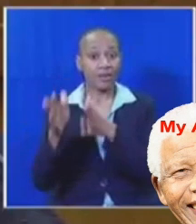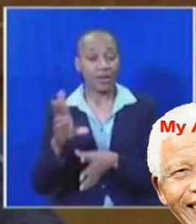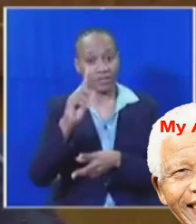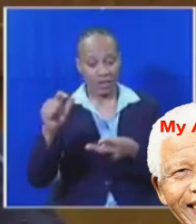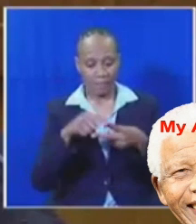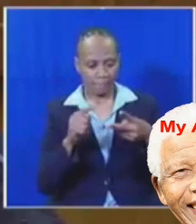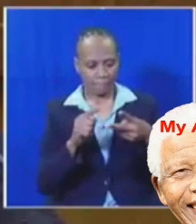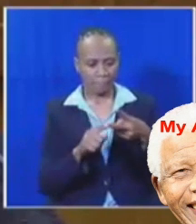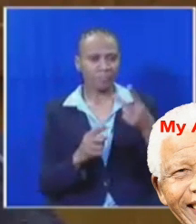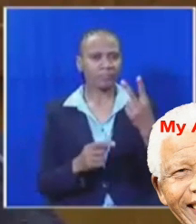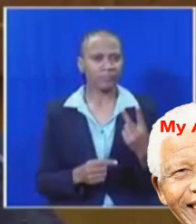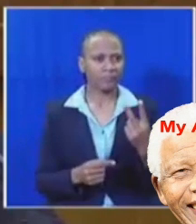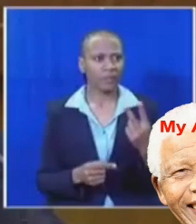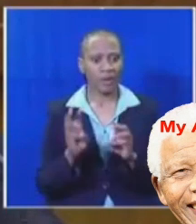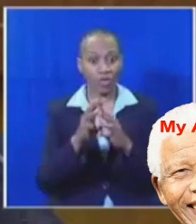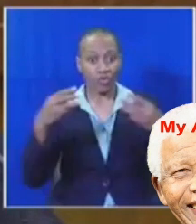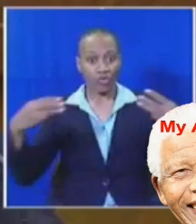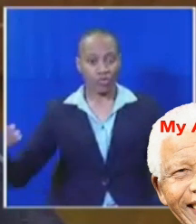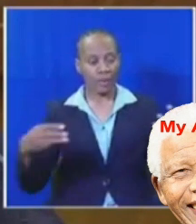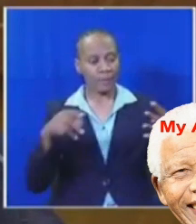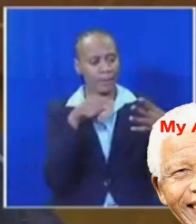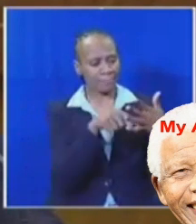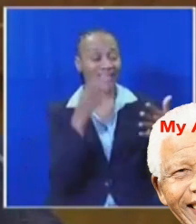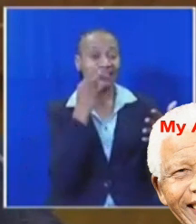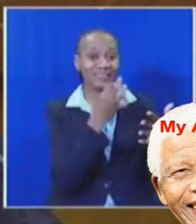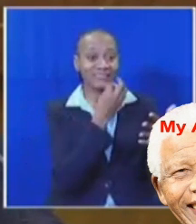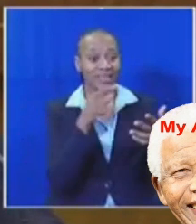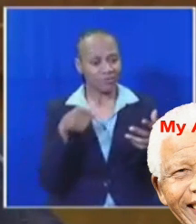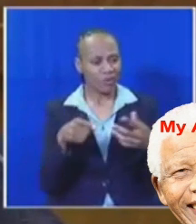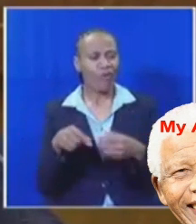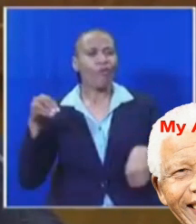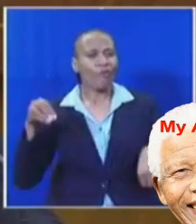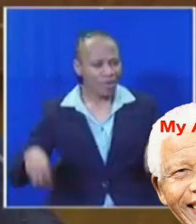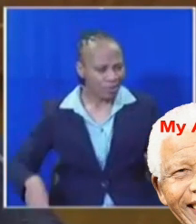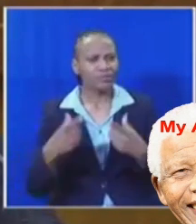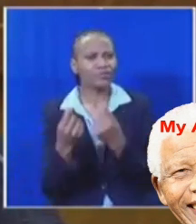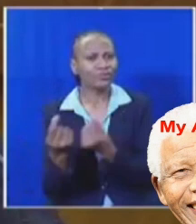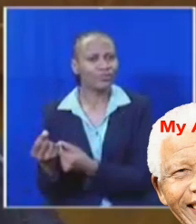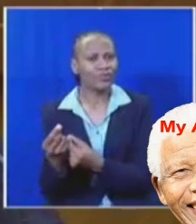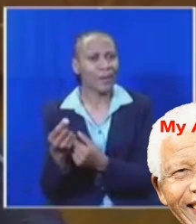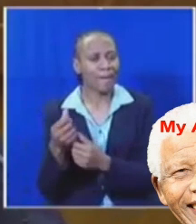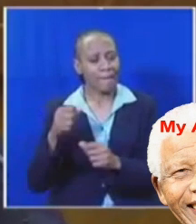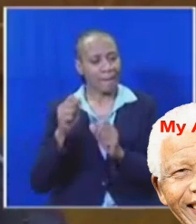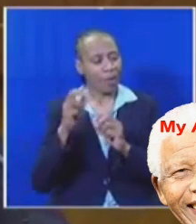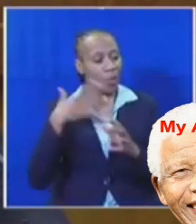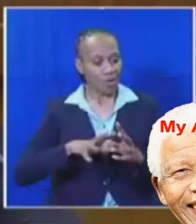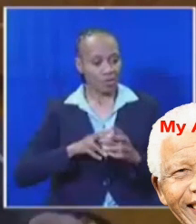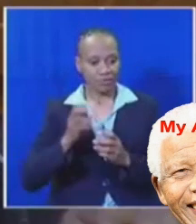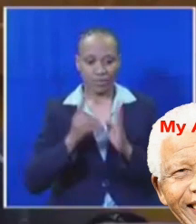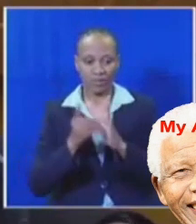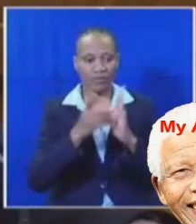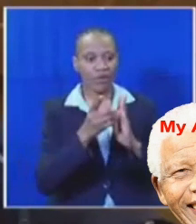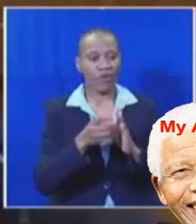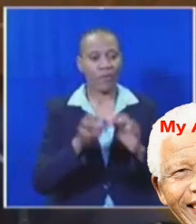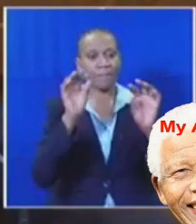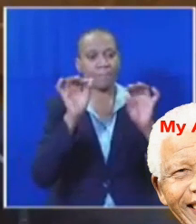exposed to by Mail and Guardian for apparently corrupt campaign to put management of the project to develop public space on